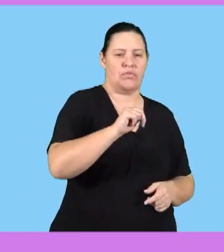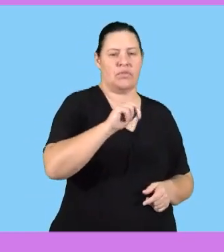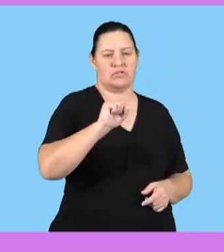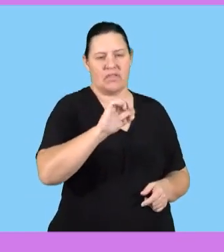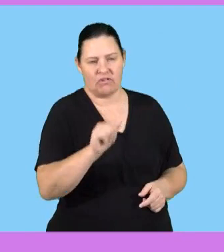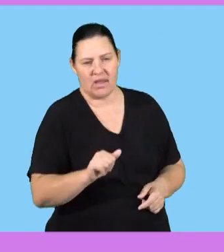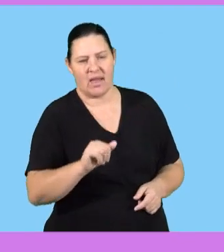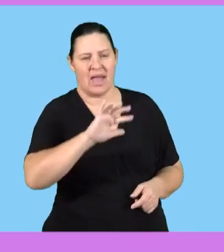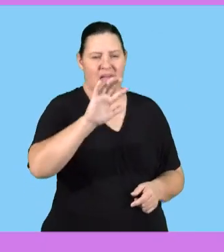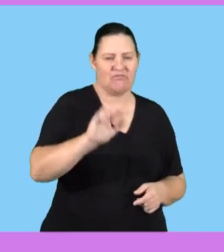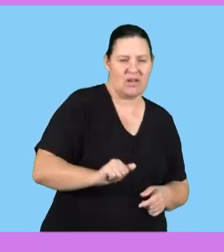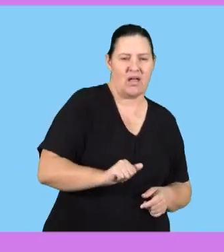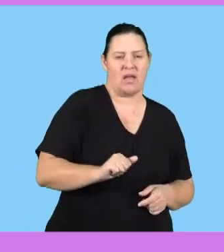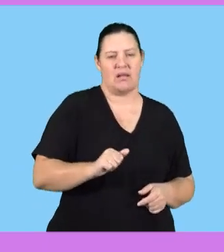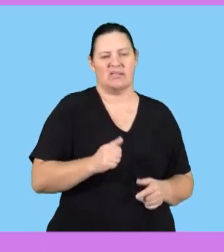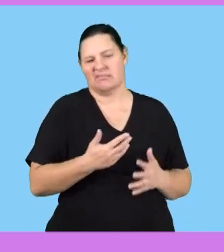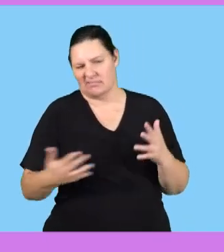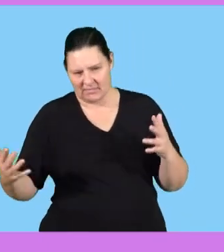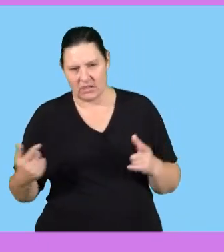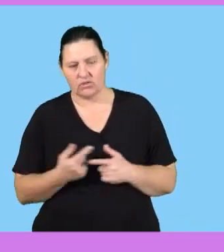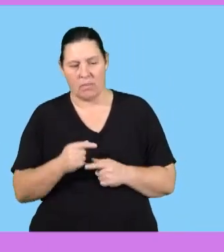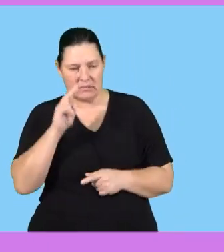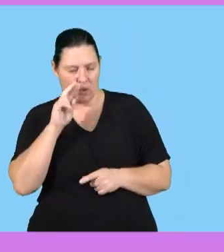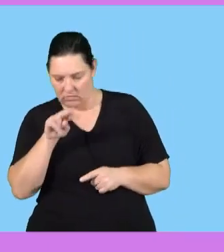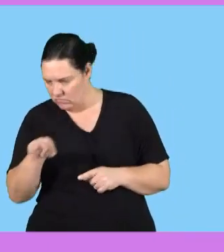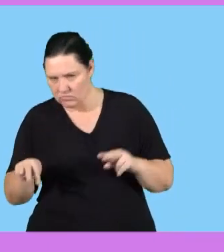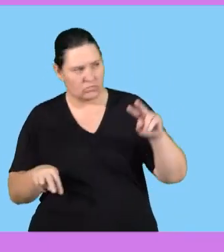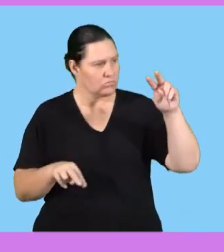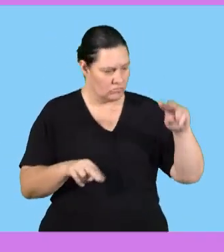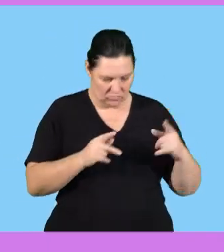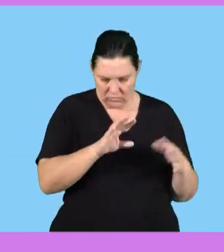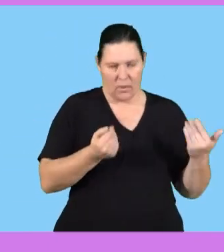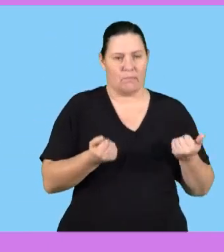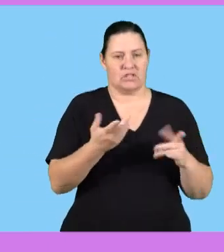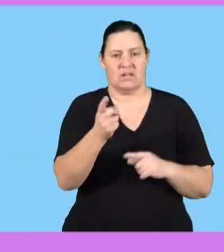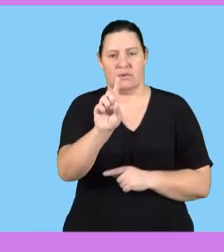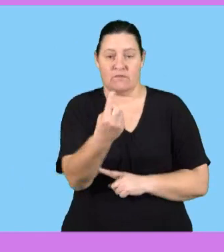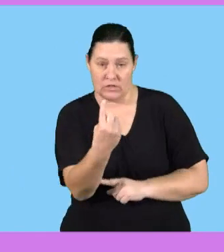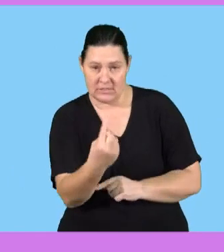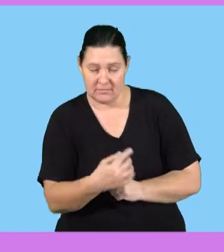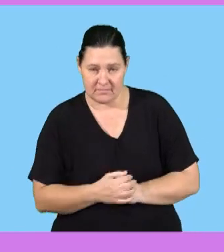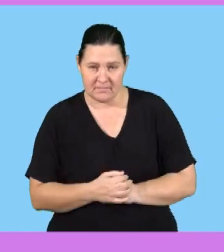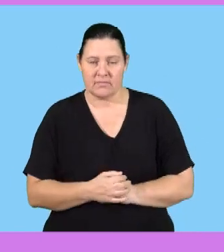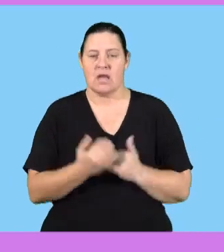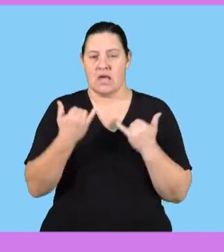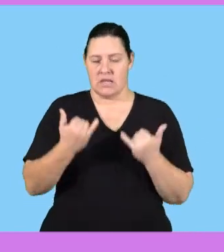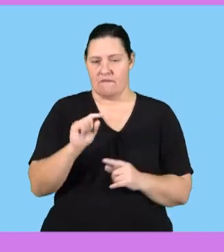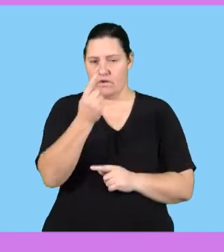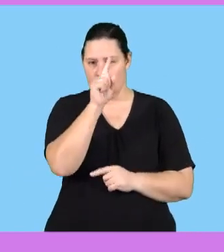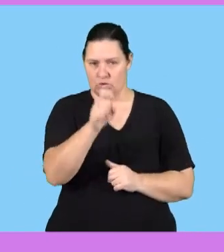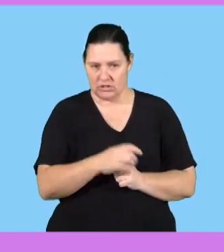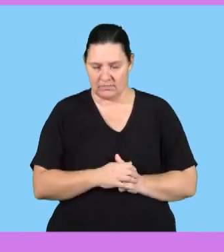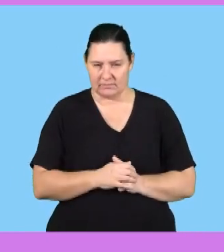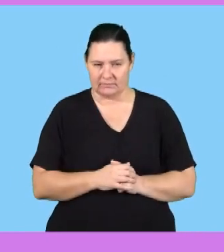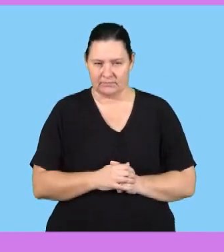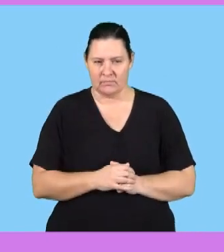America, Africa, and so on. So please always familiarize yourself with what is presented to you. Okay, so let's look at our